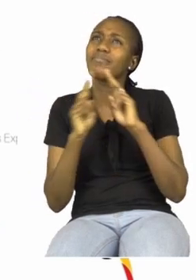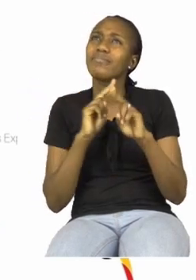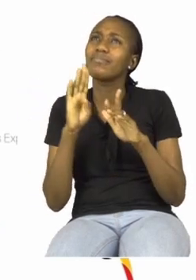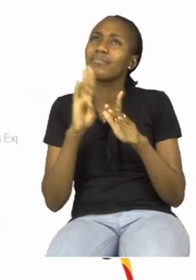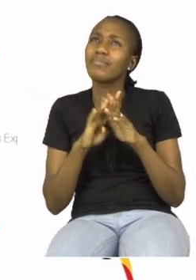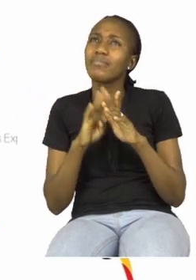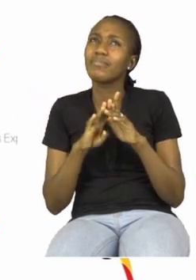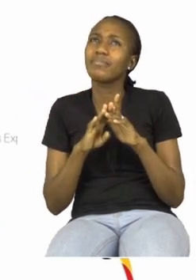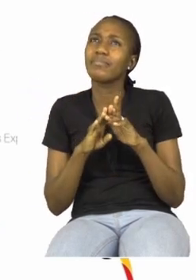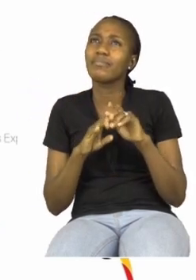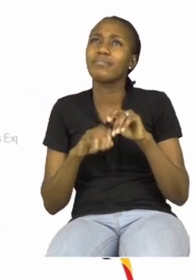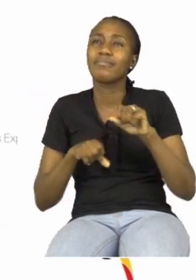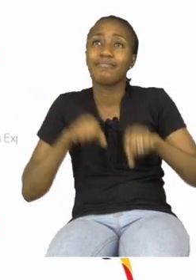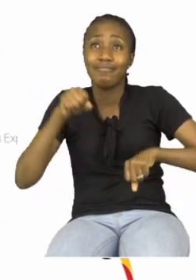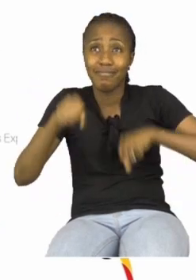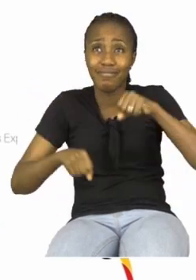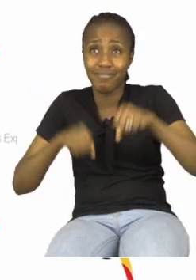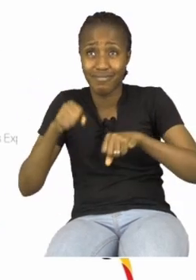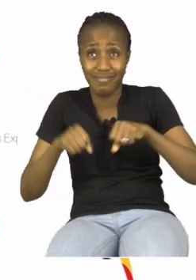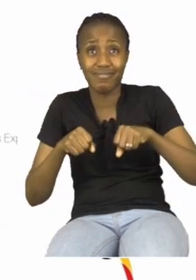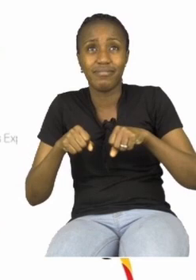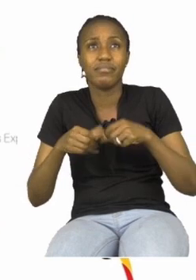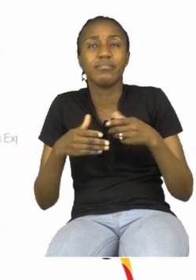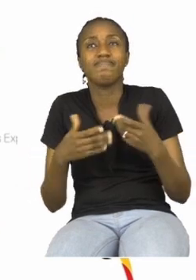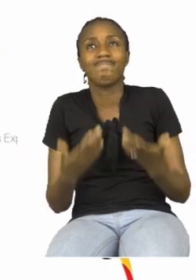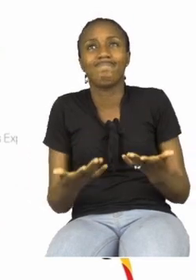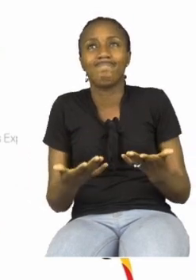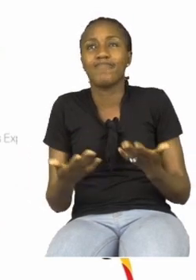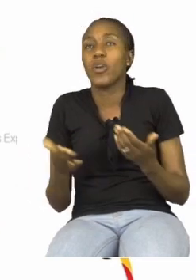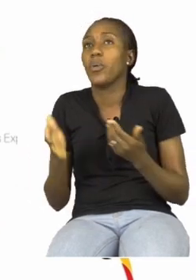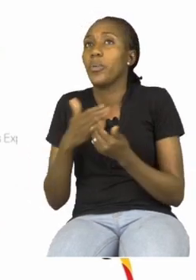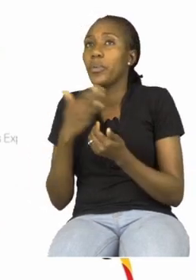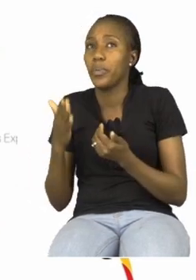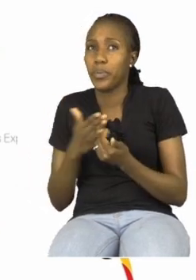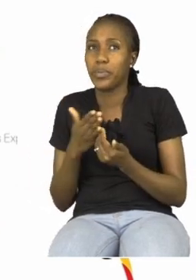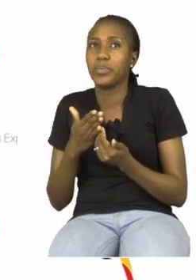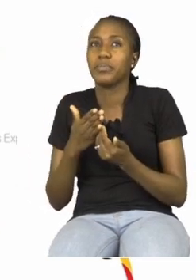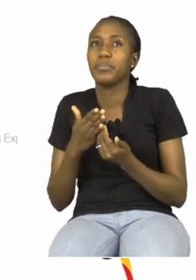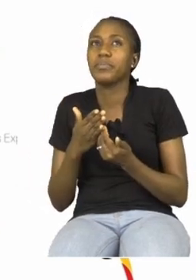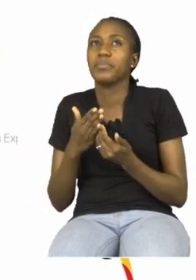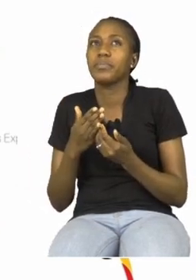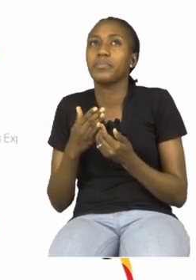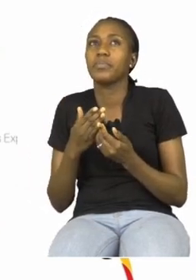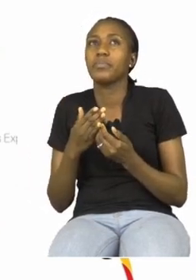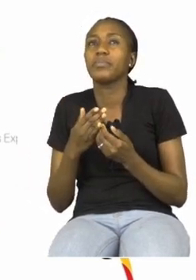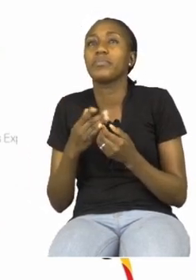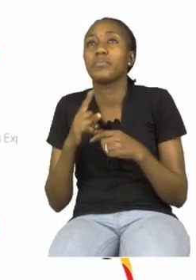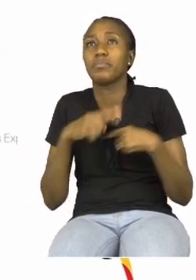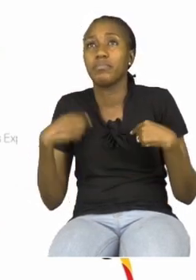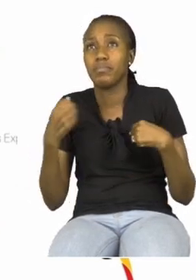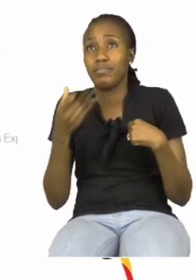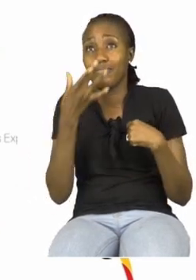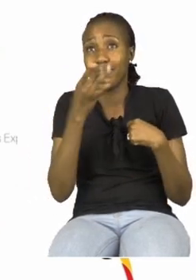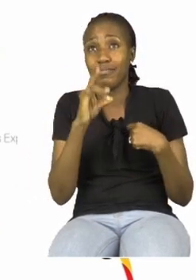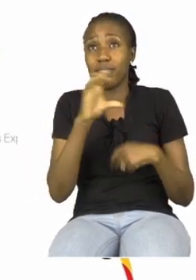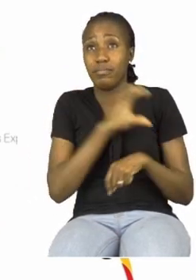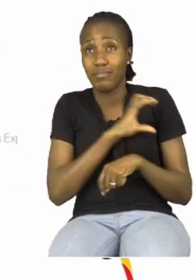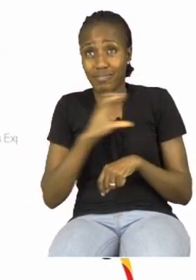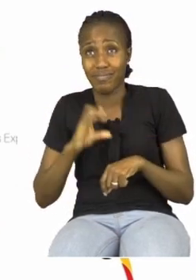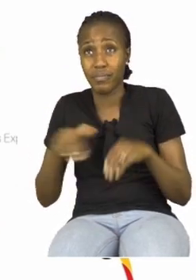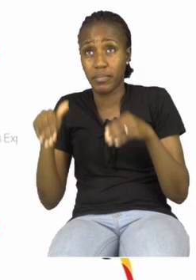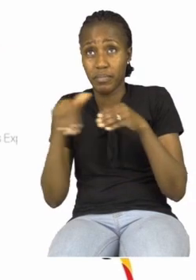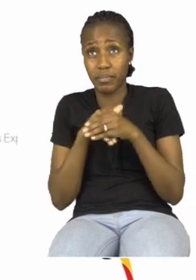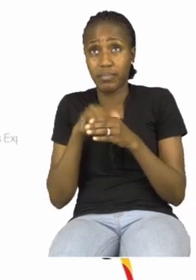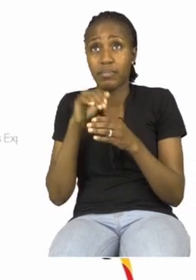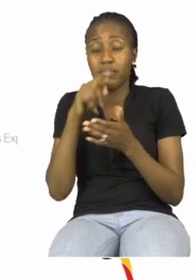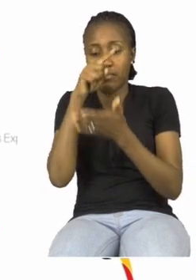that. Yeah, it's actually very, very easy. We, at the annual AGM, we get 8 committee members, executive committee members elected.